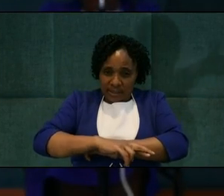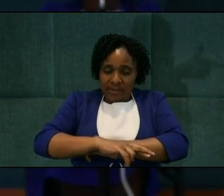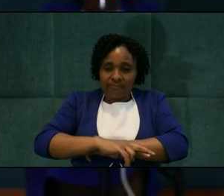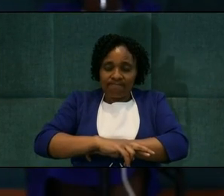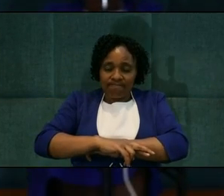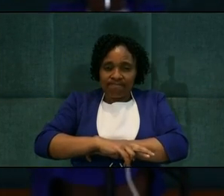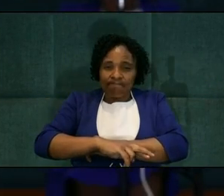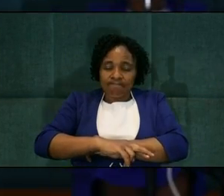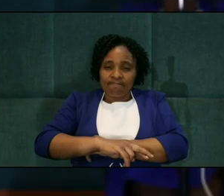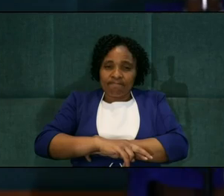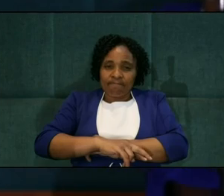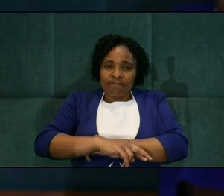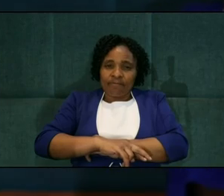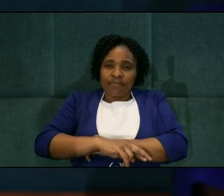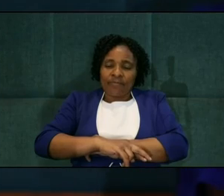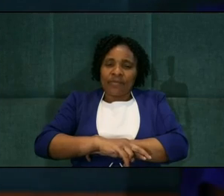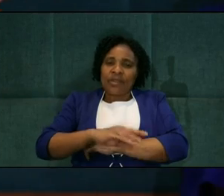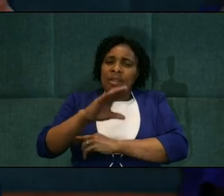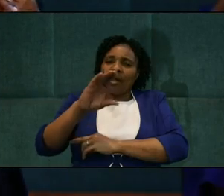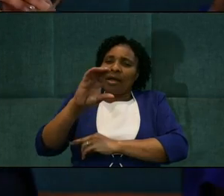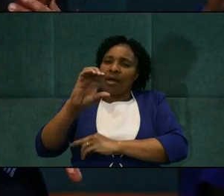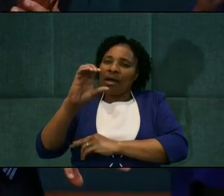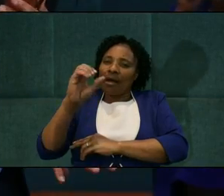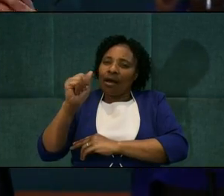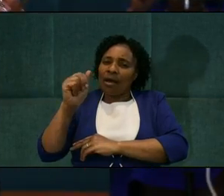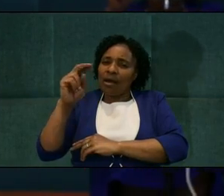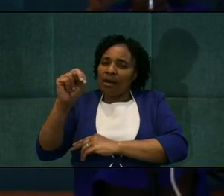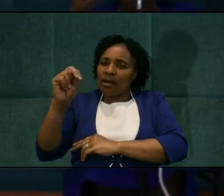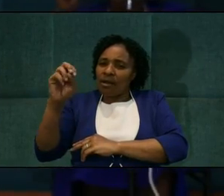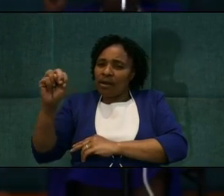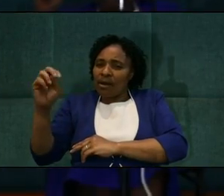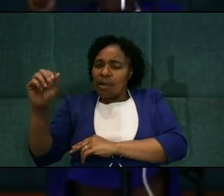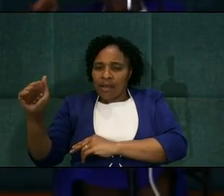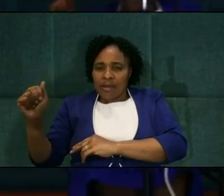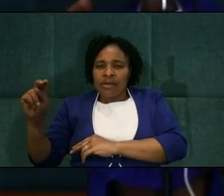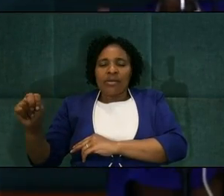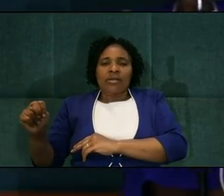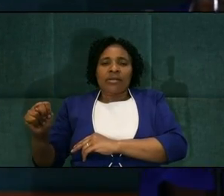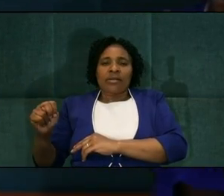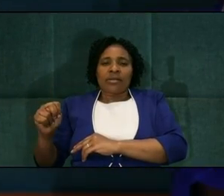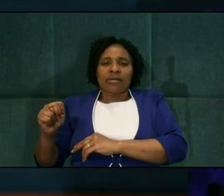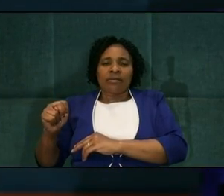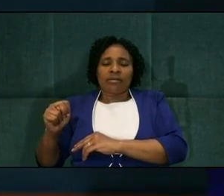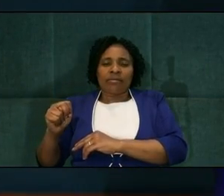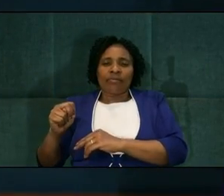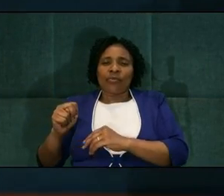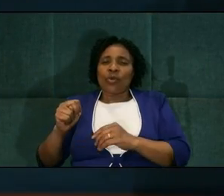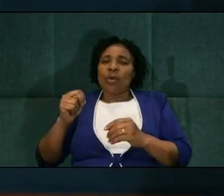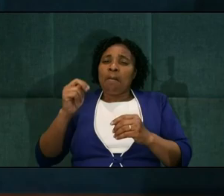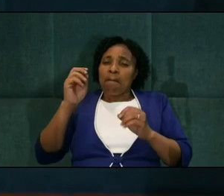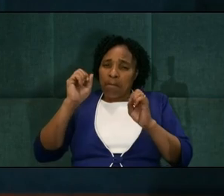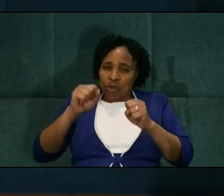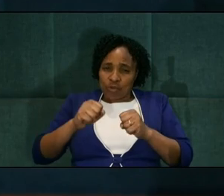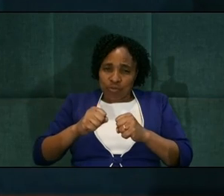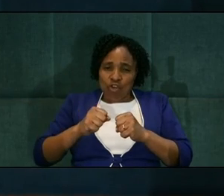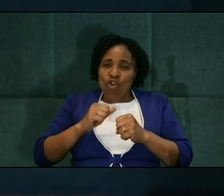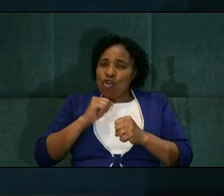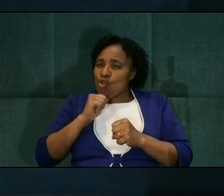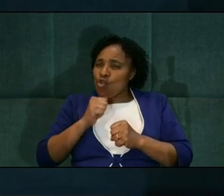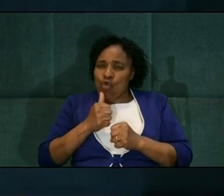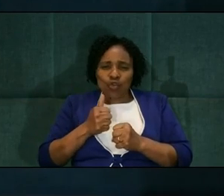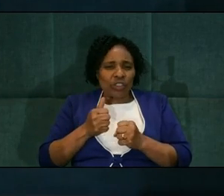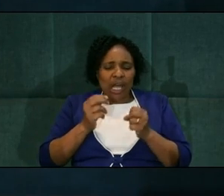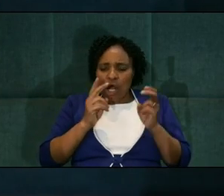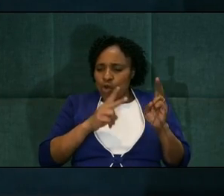rest. Canaan was supposed, Ellen White jumps in the picture again. Canaan was not just a